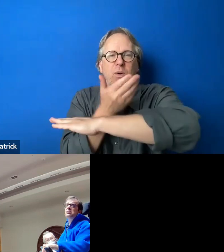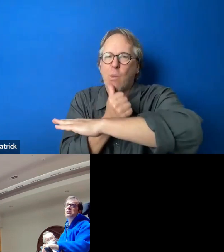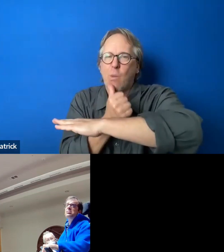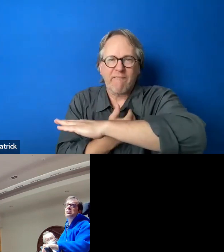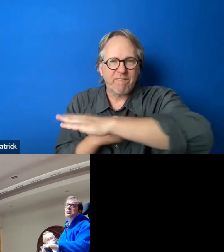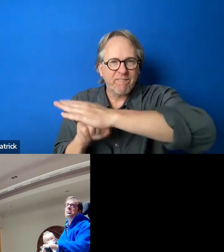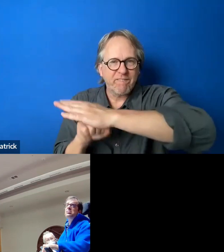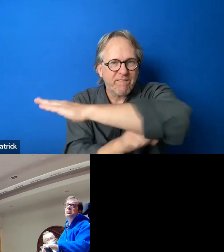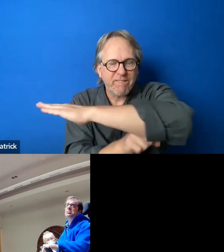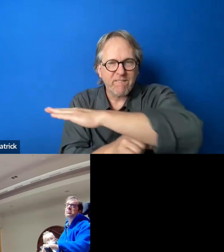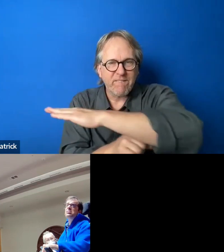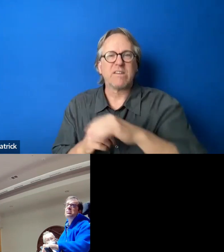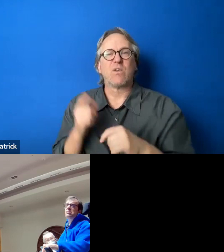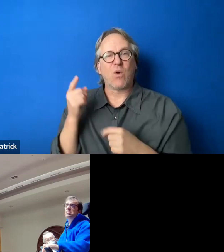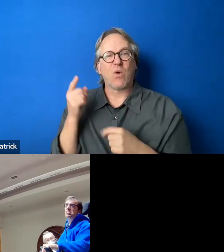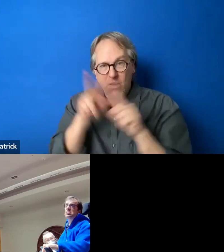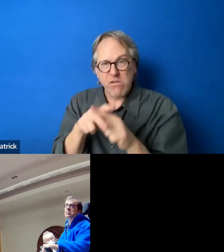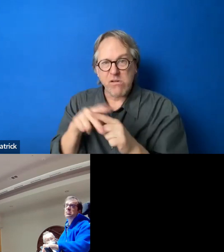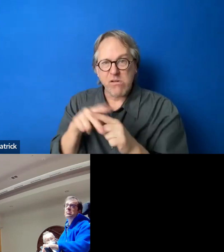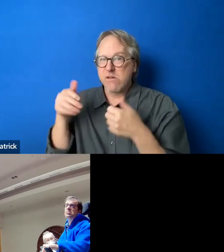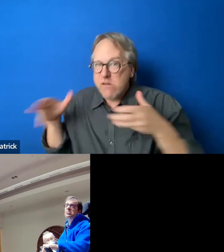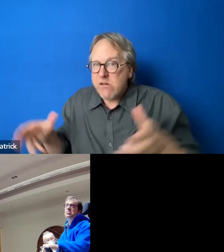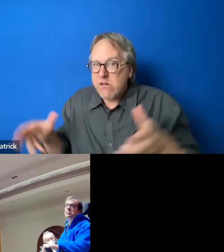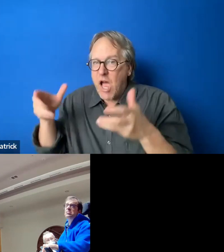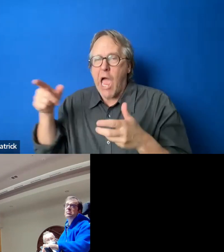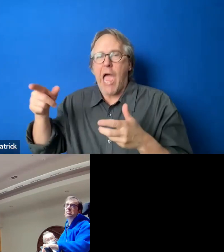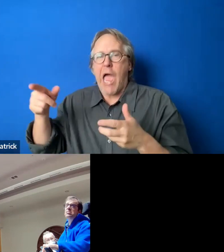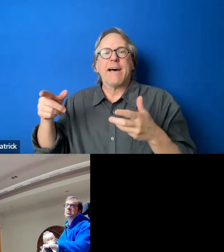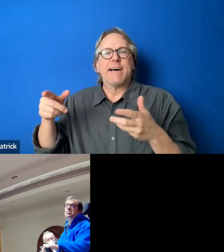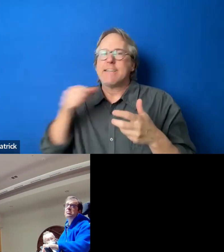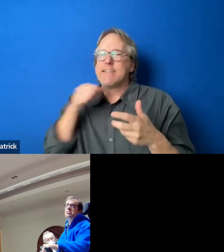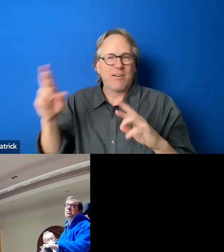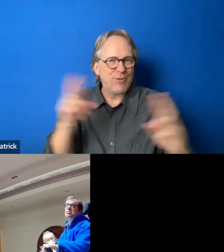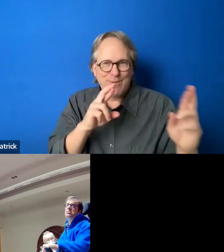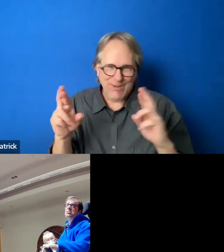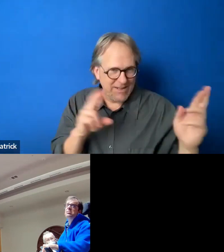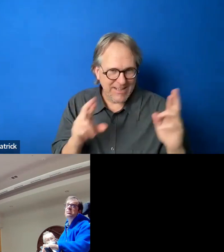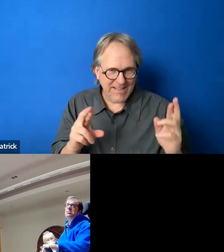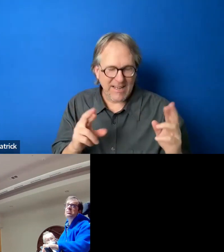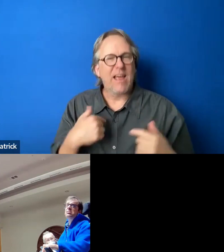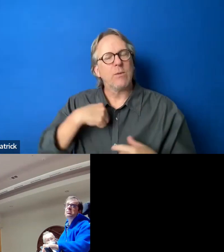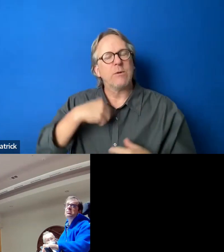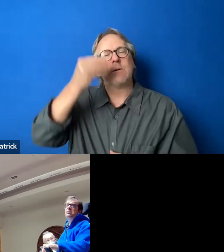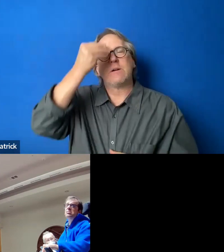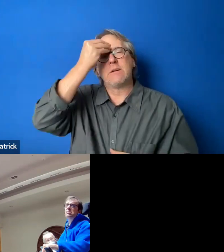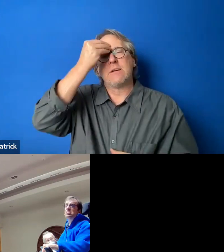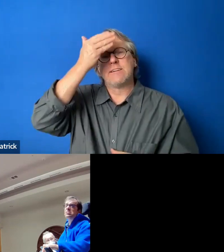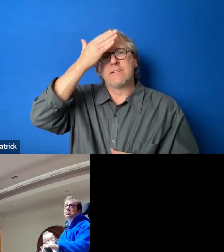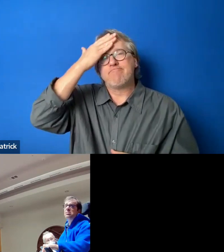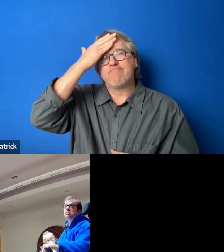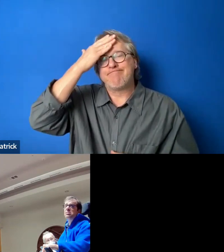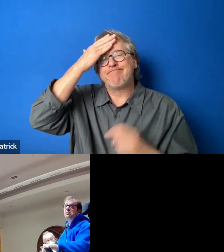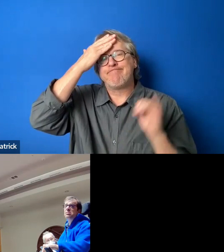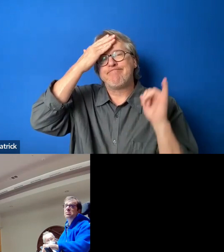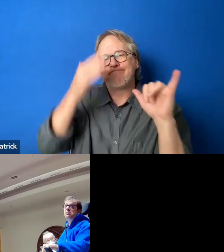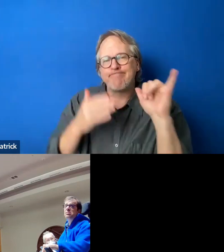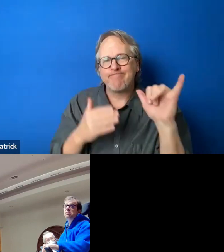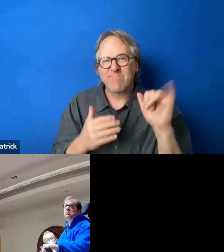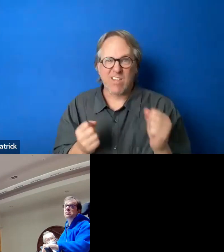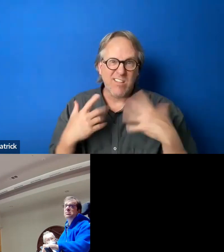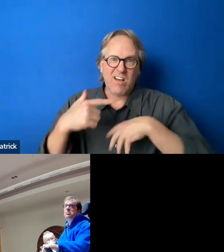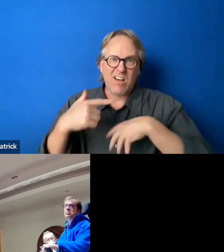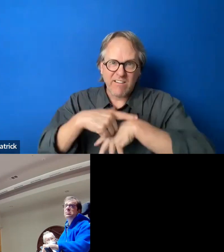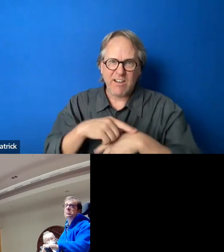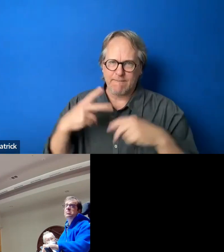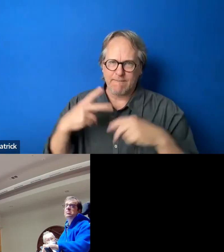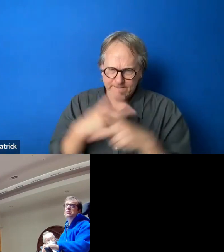And it's been a hard thing to learn and to try and, you know, we spent a lot of time trying to